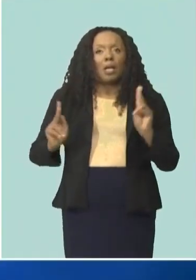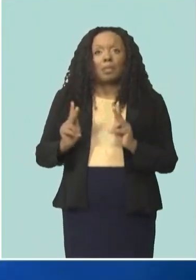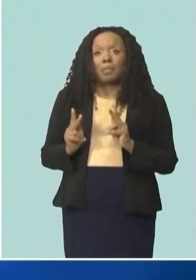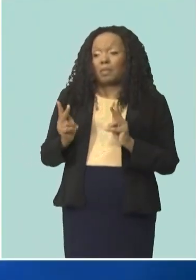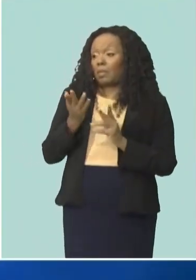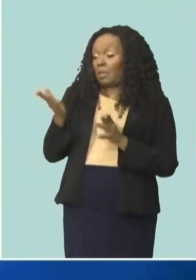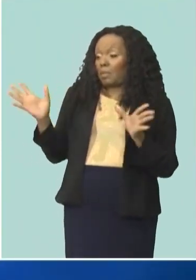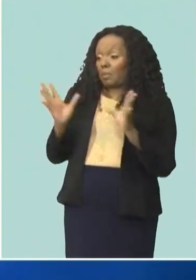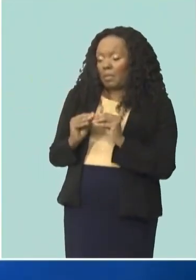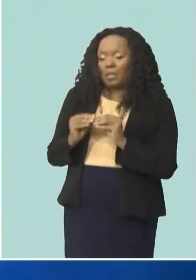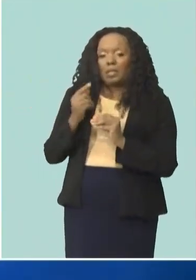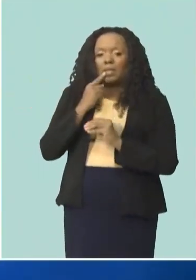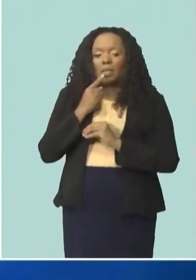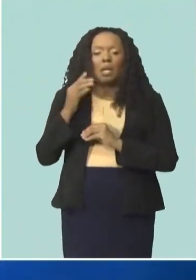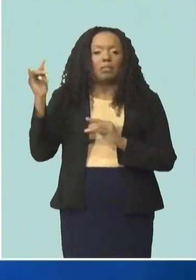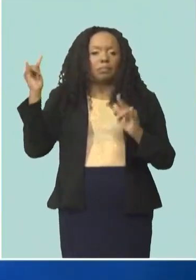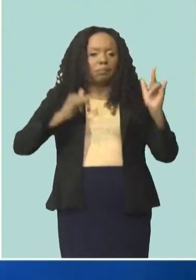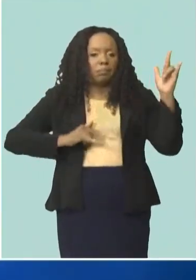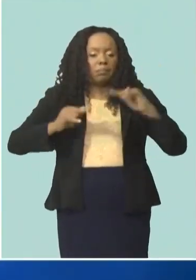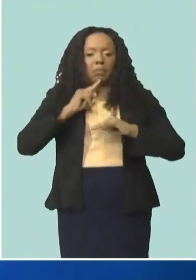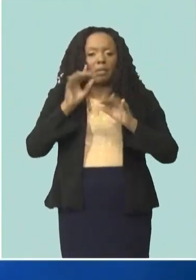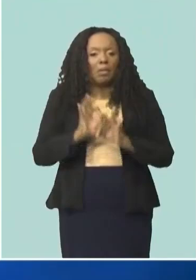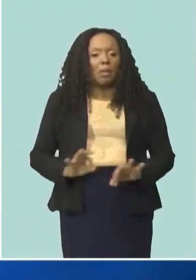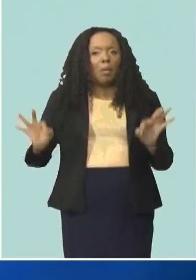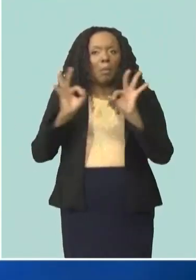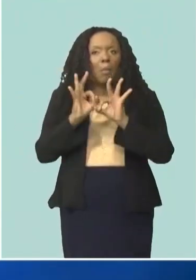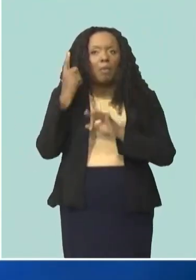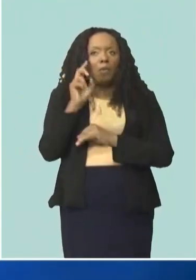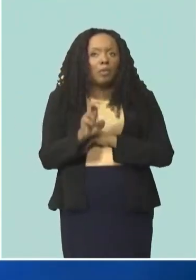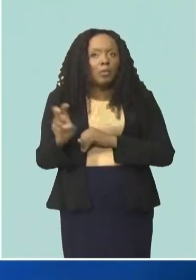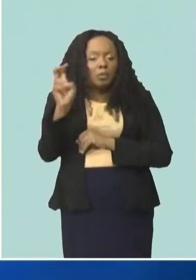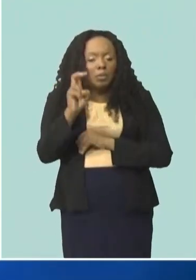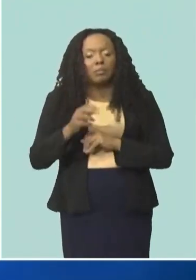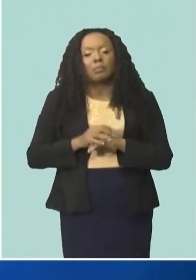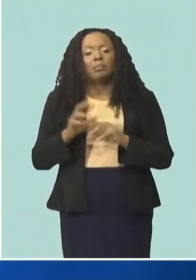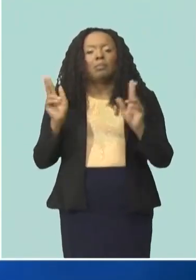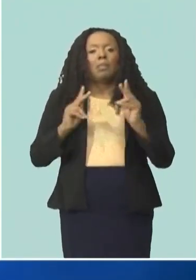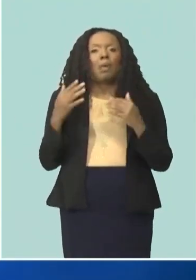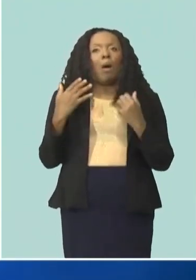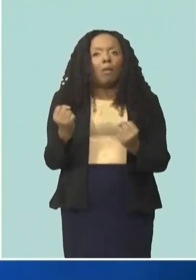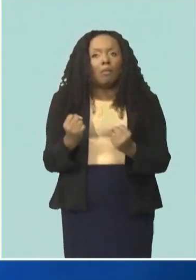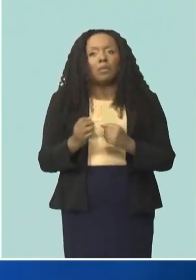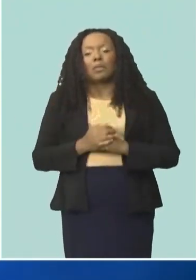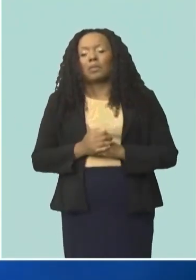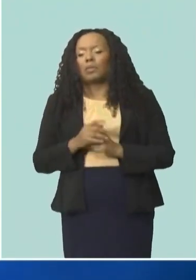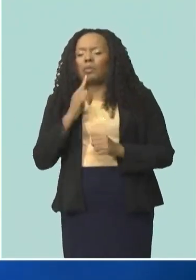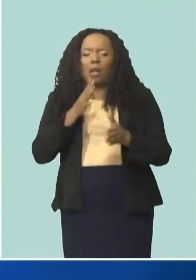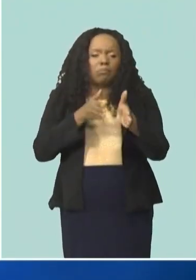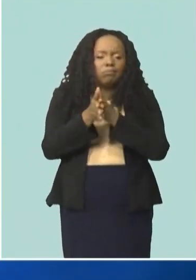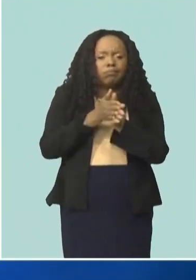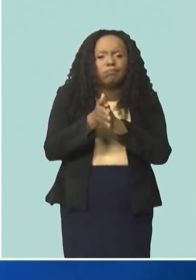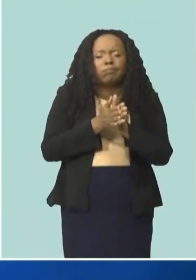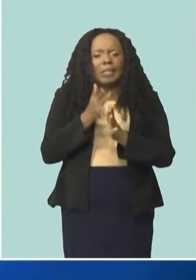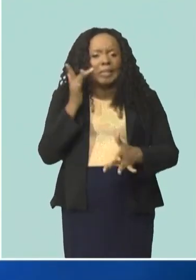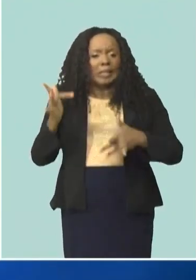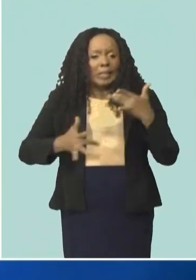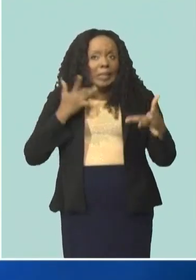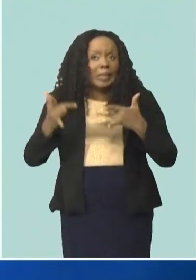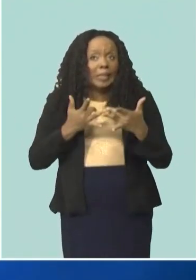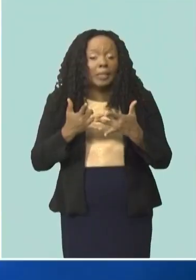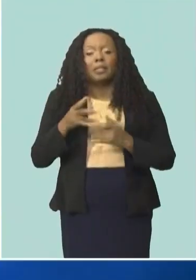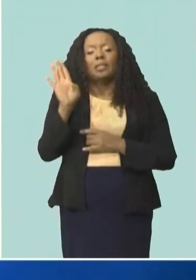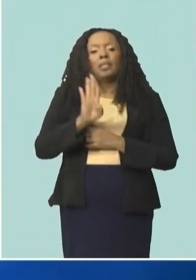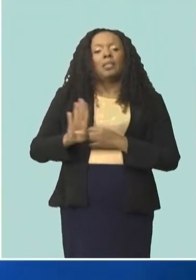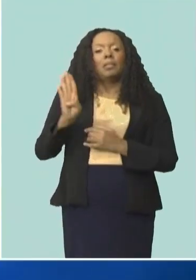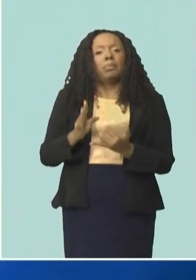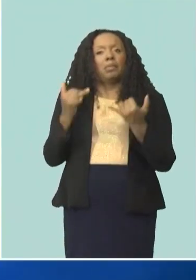that airlift remains the oxygen of tourism, signaling confidence and renewed momentum. Griffith also said that Barbados is